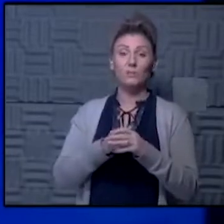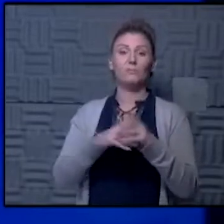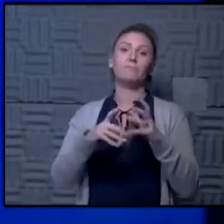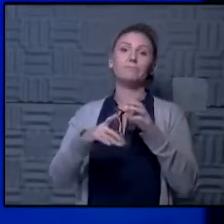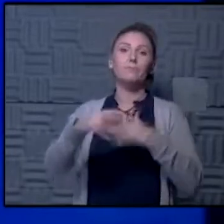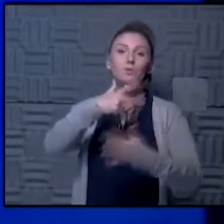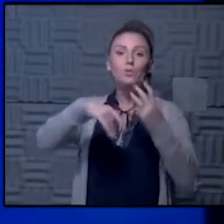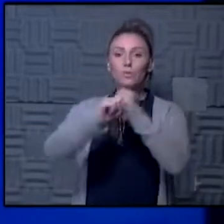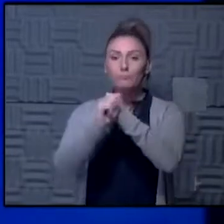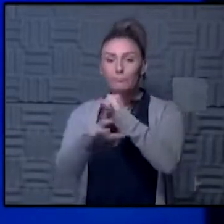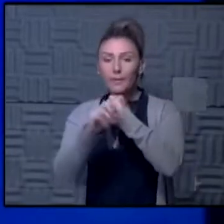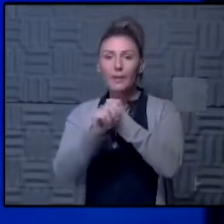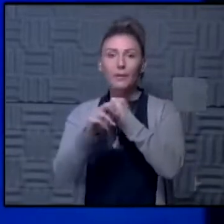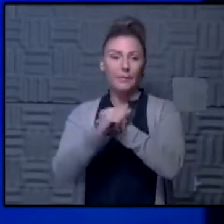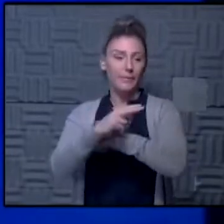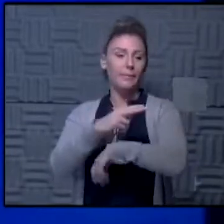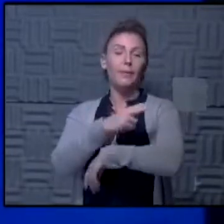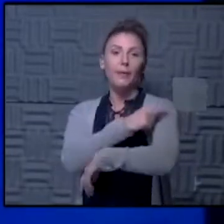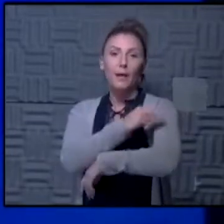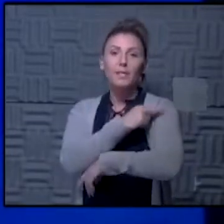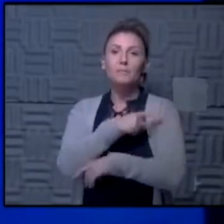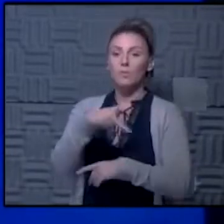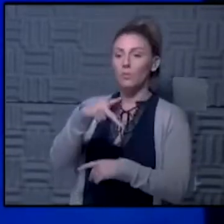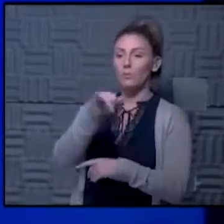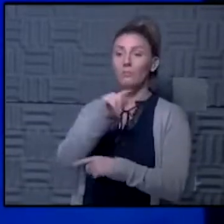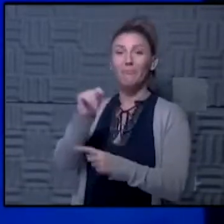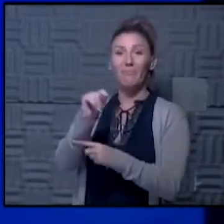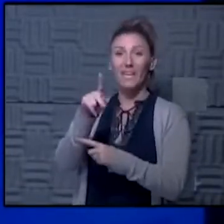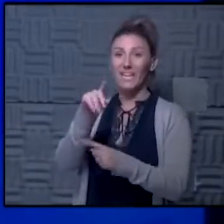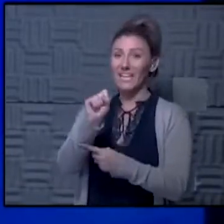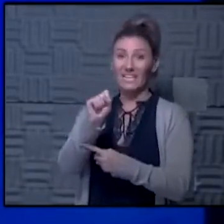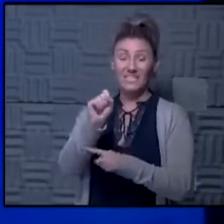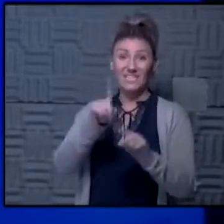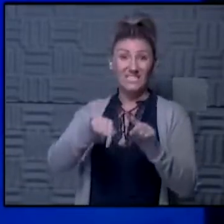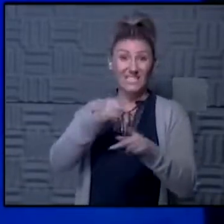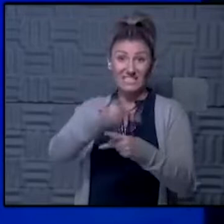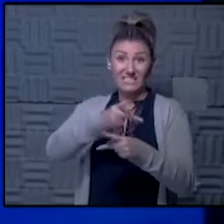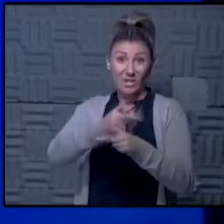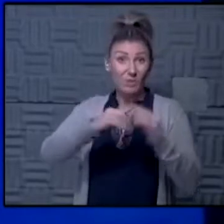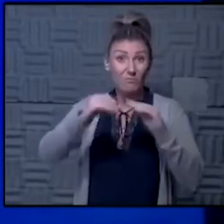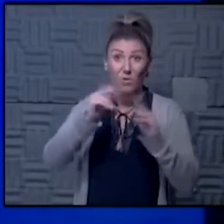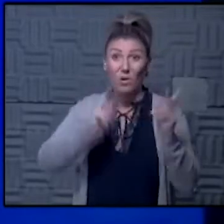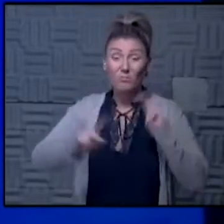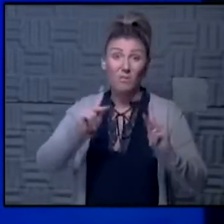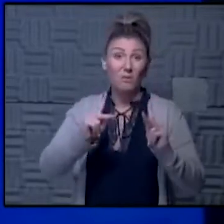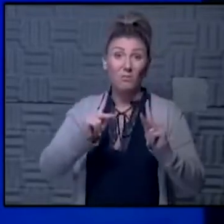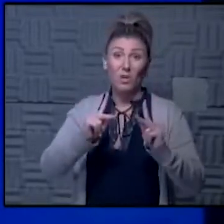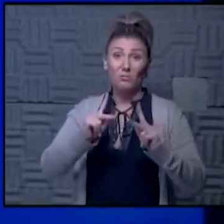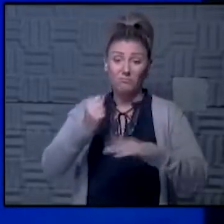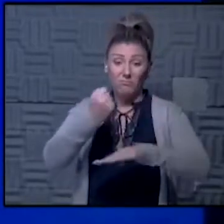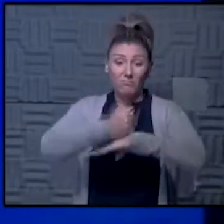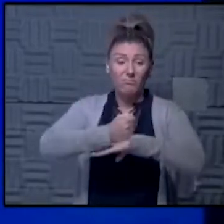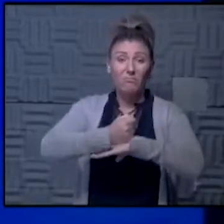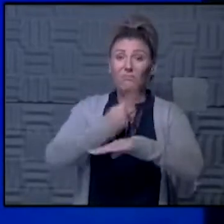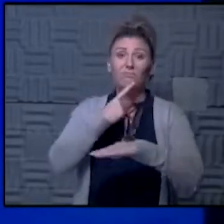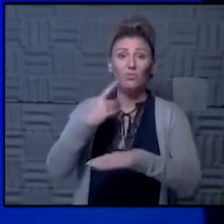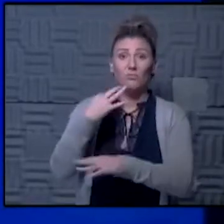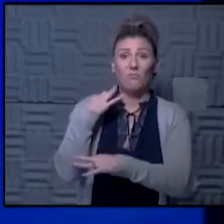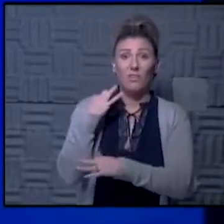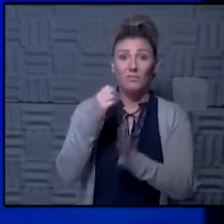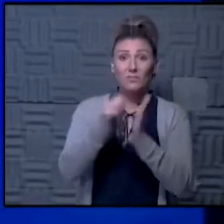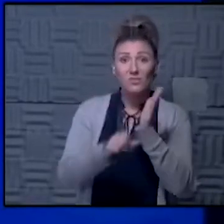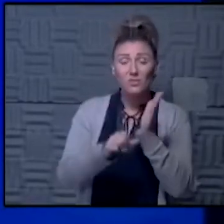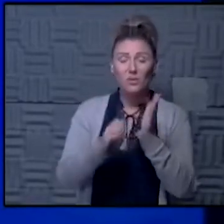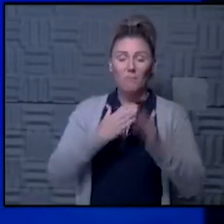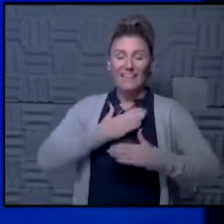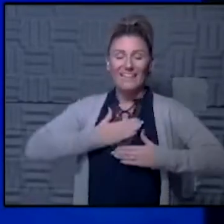media, the hospital in Pittsburgh, Kansas, said, we can't take care of any more people. We are closed to elective surgeries.